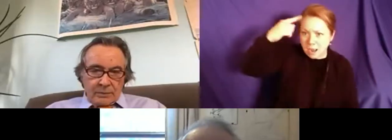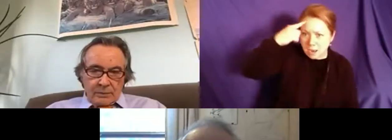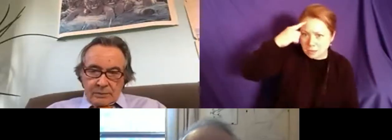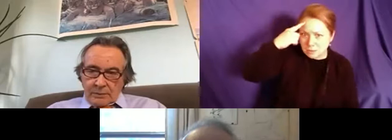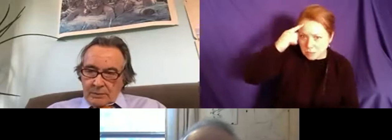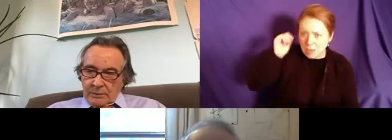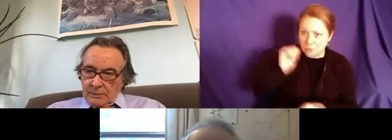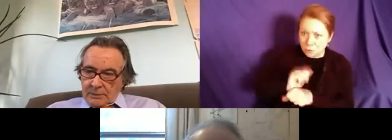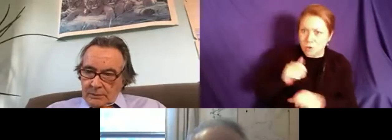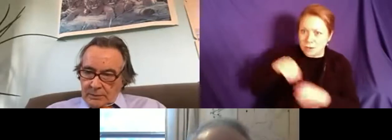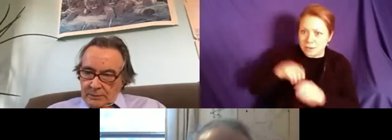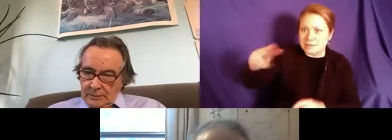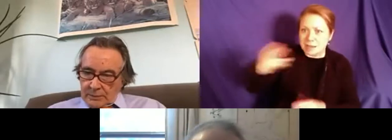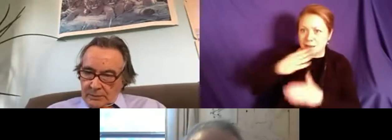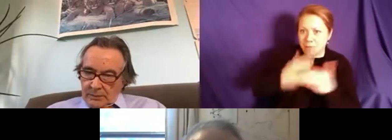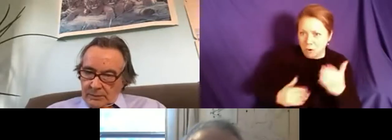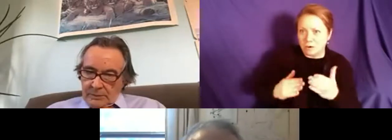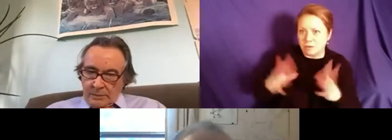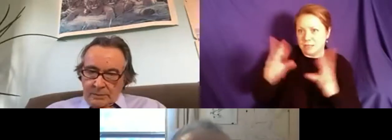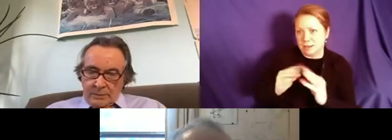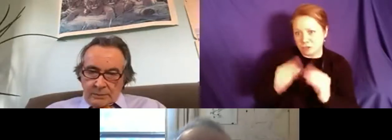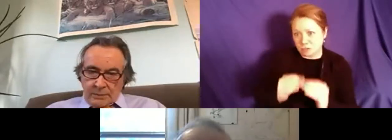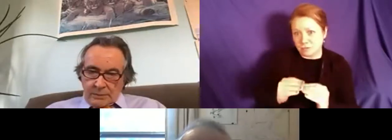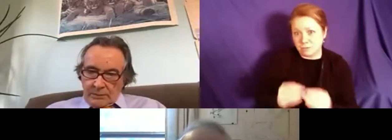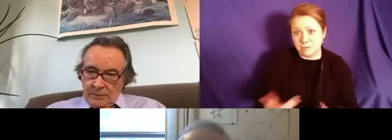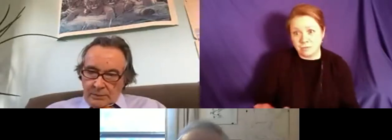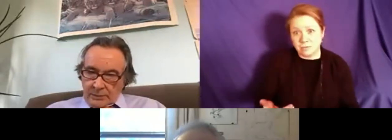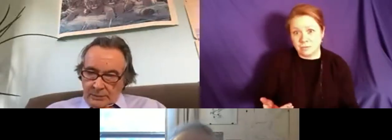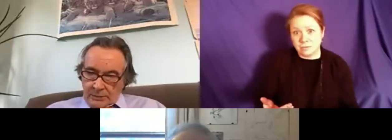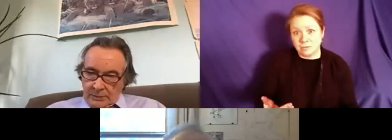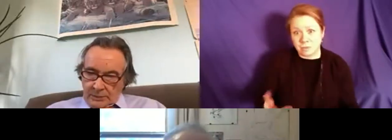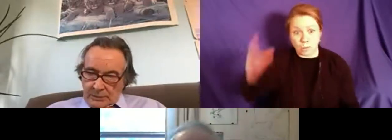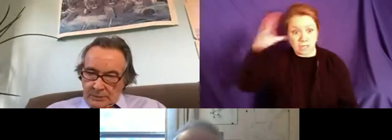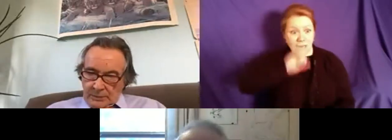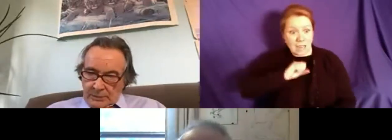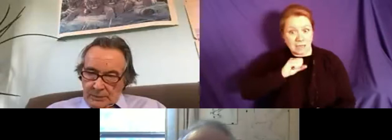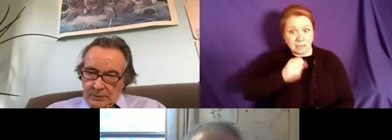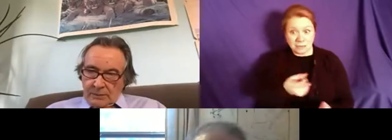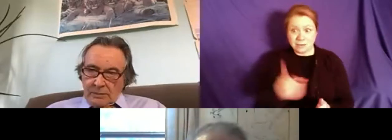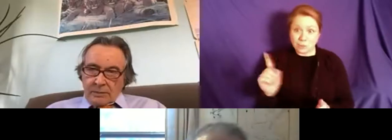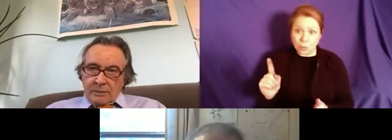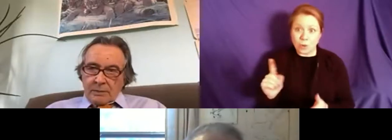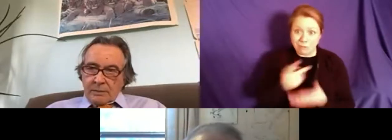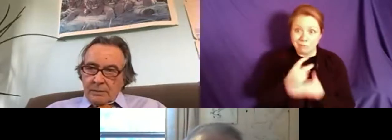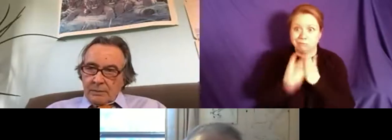second part of the legislative session, which I guess, judging by the floor action, you are well into.